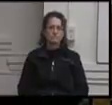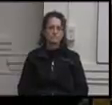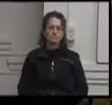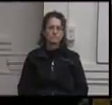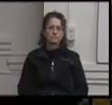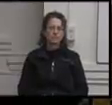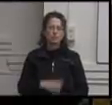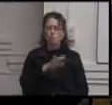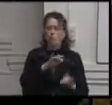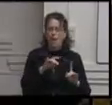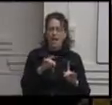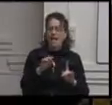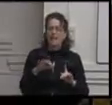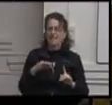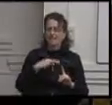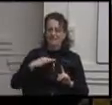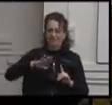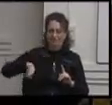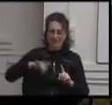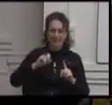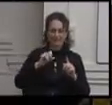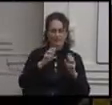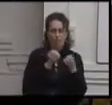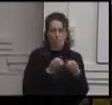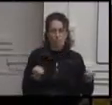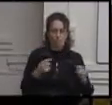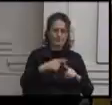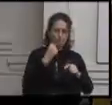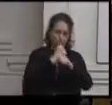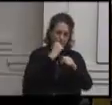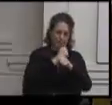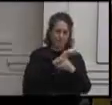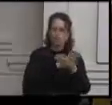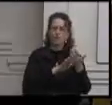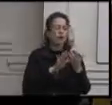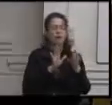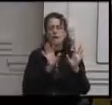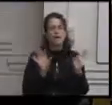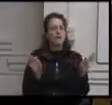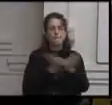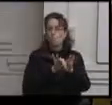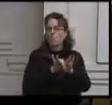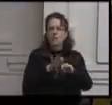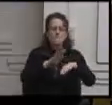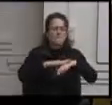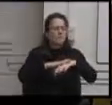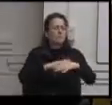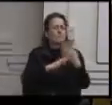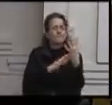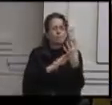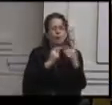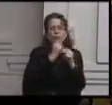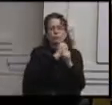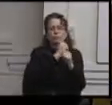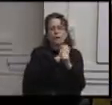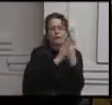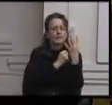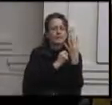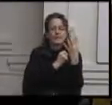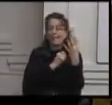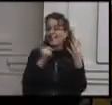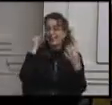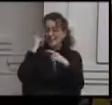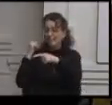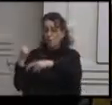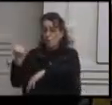apparatus, it's very important that we maintain 4 engines and would have to find homes for them at Central